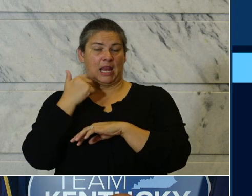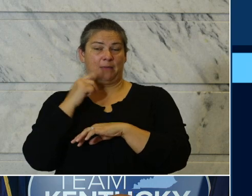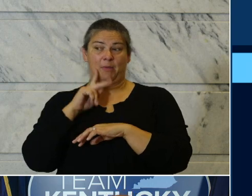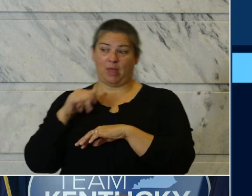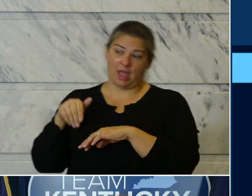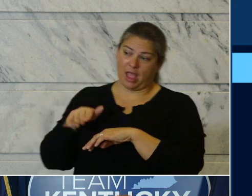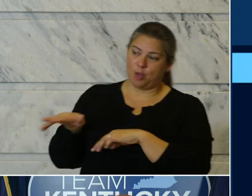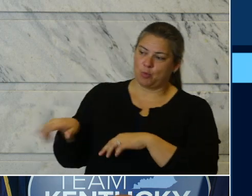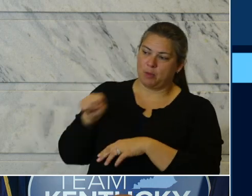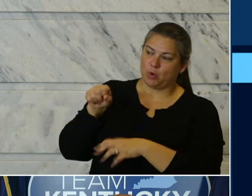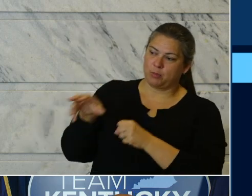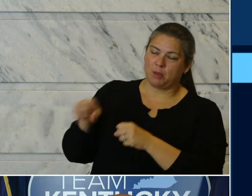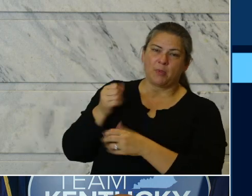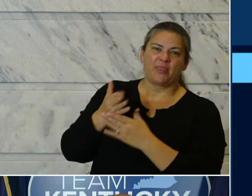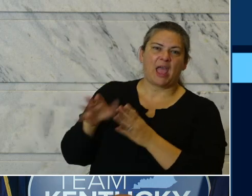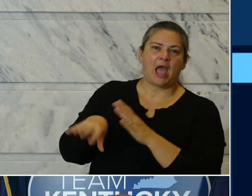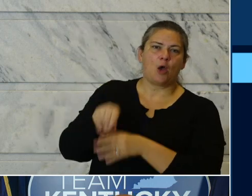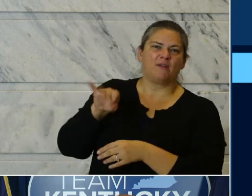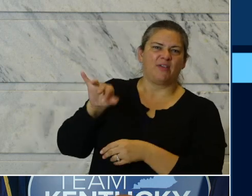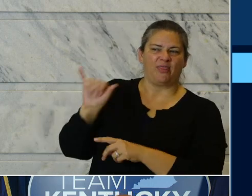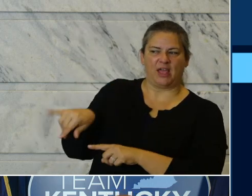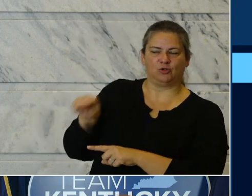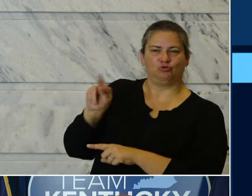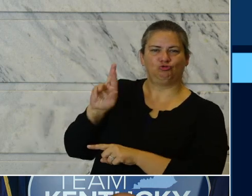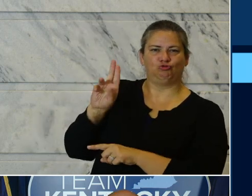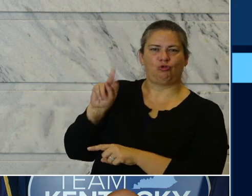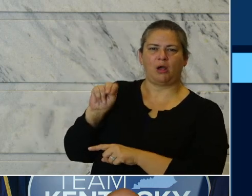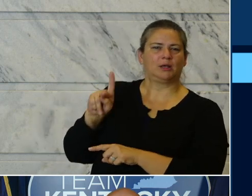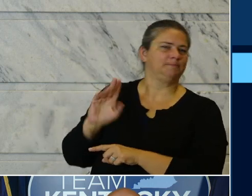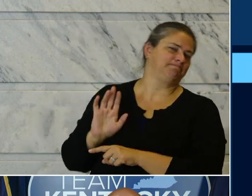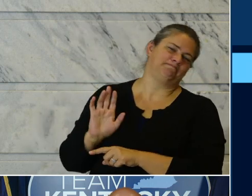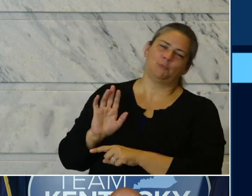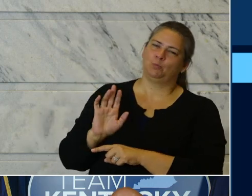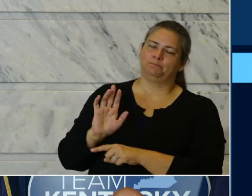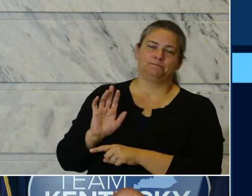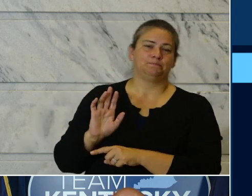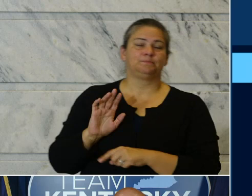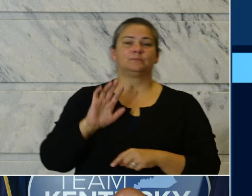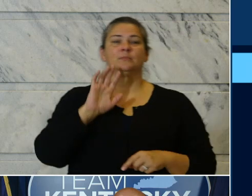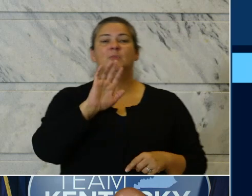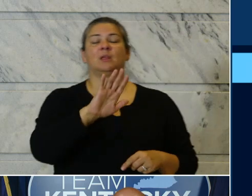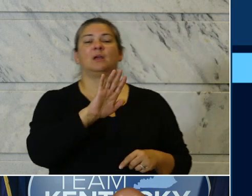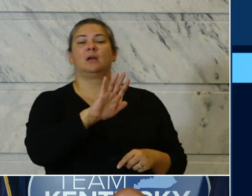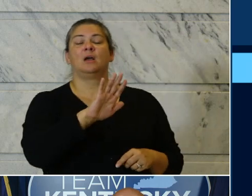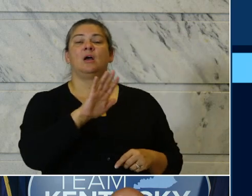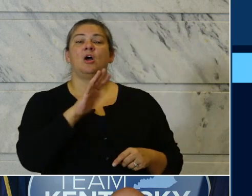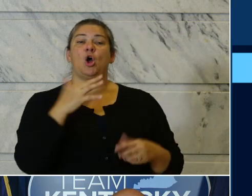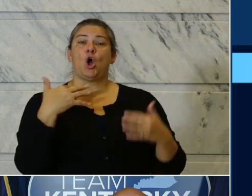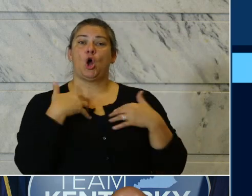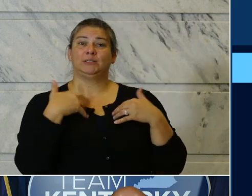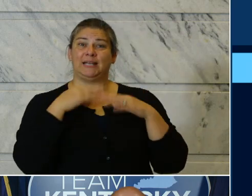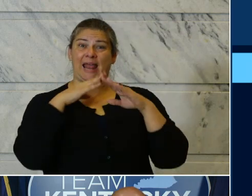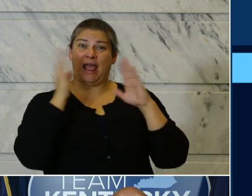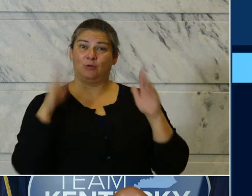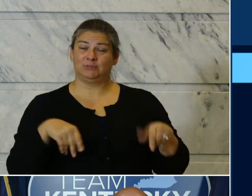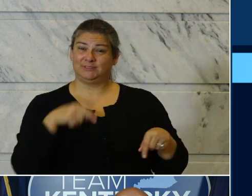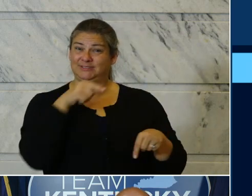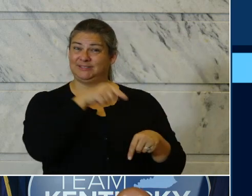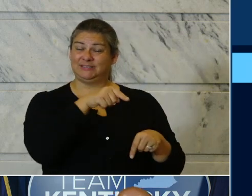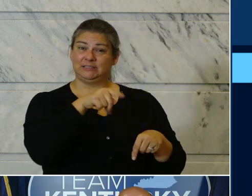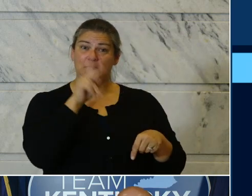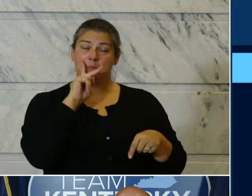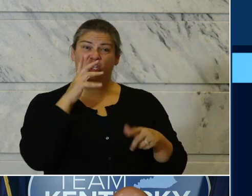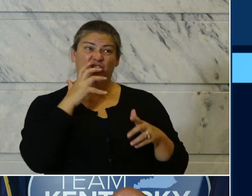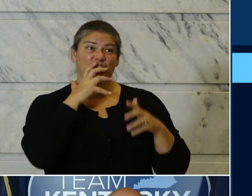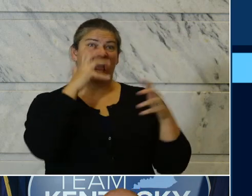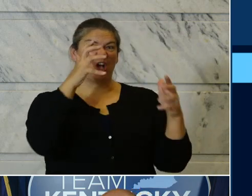out of communal areas. No haunted houses where people are shouting and screaming and people are jumping at you. That is exactly